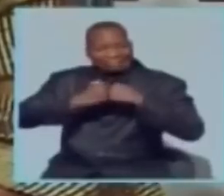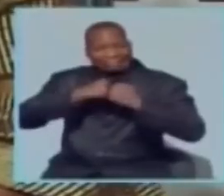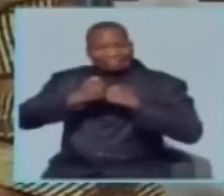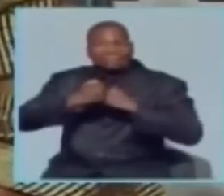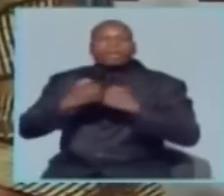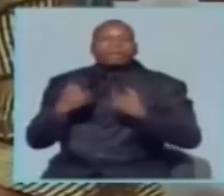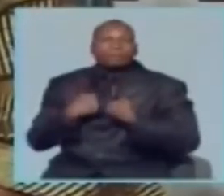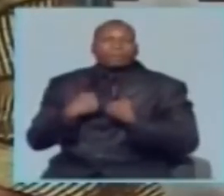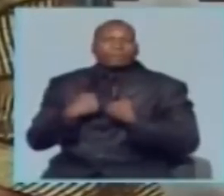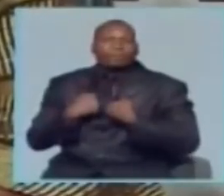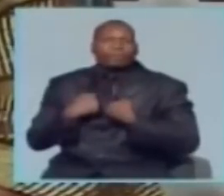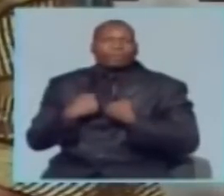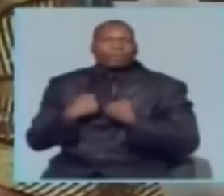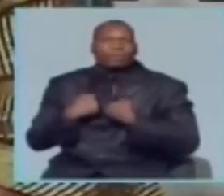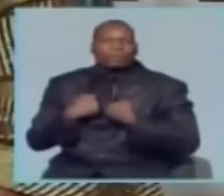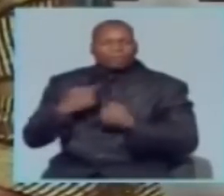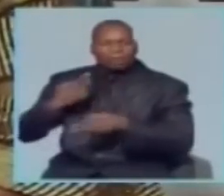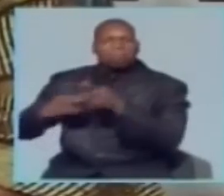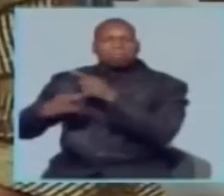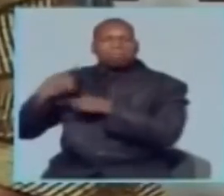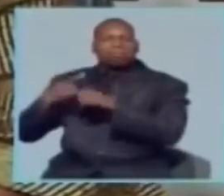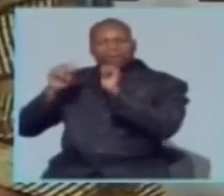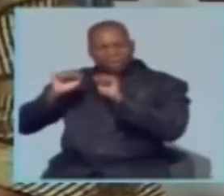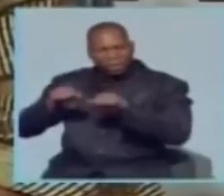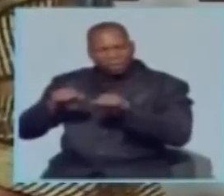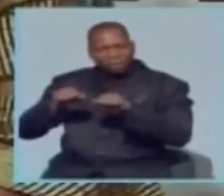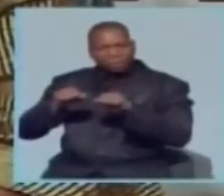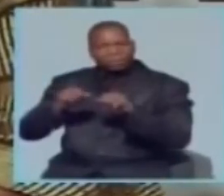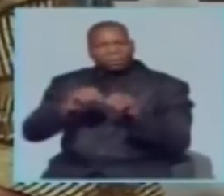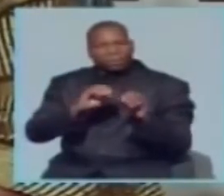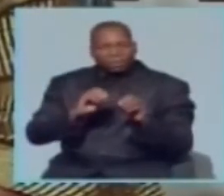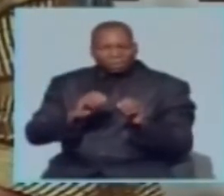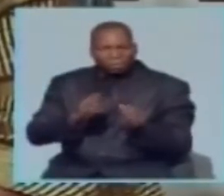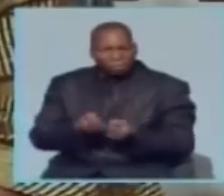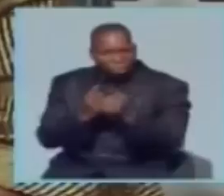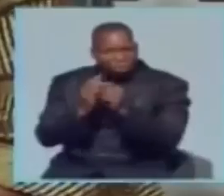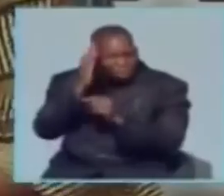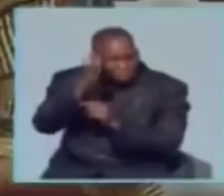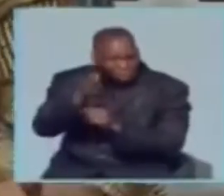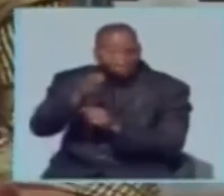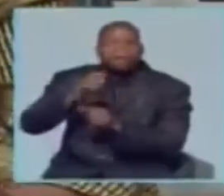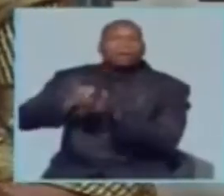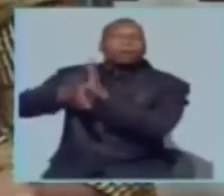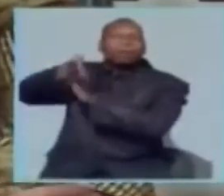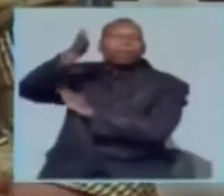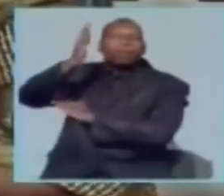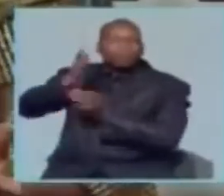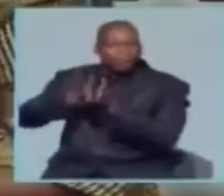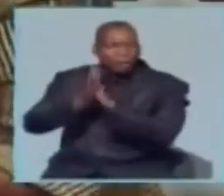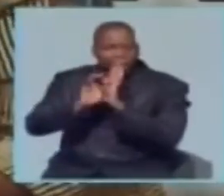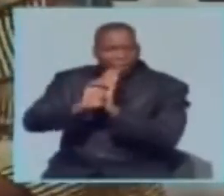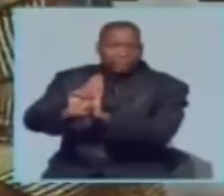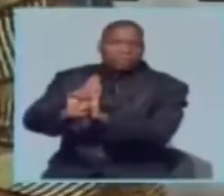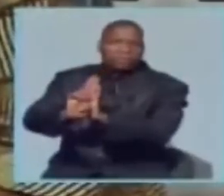sometimes to reflect and move forward, you have to ask God, because, for example,